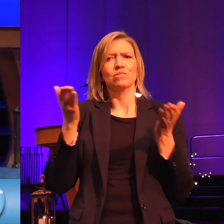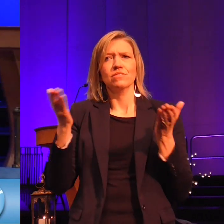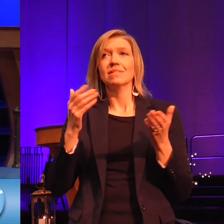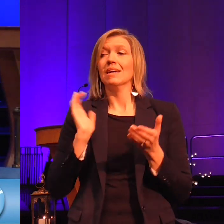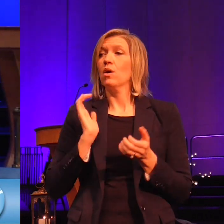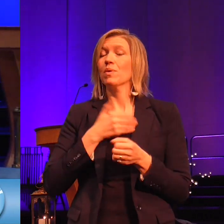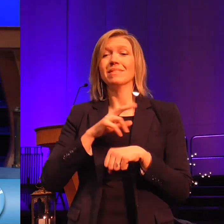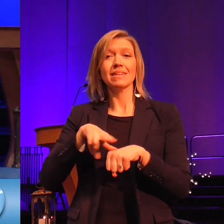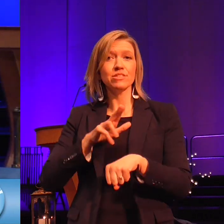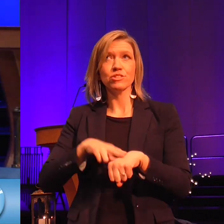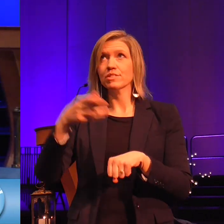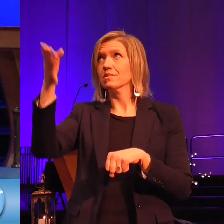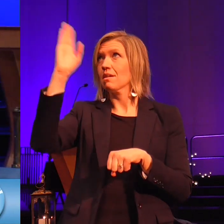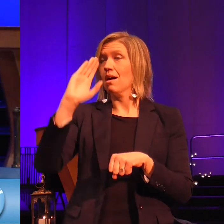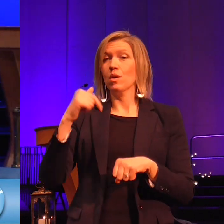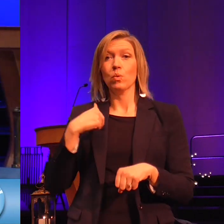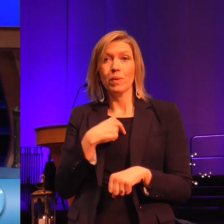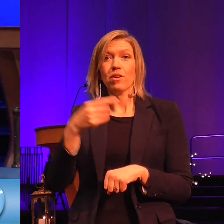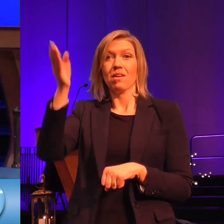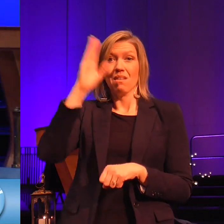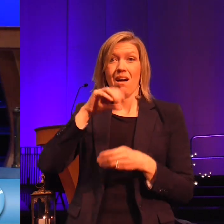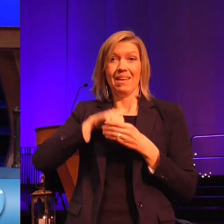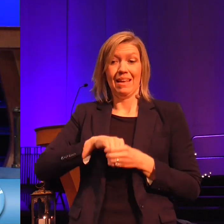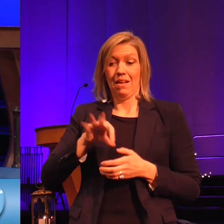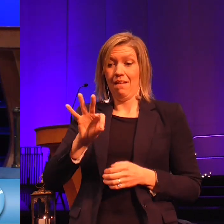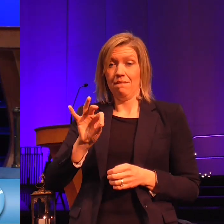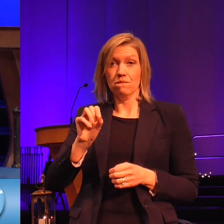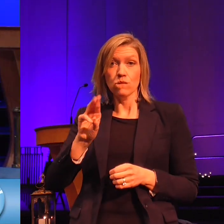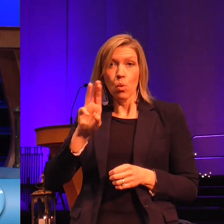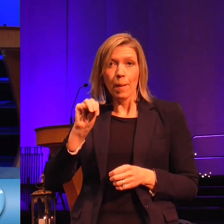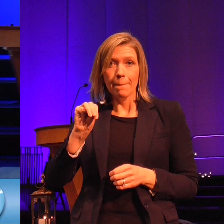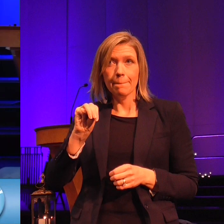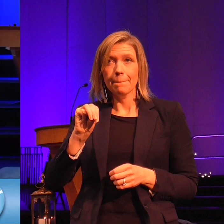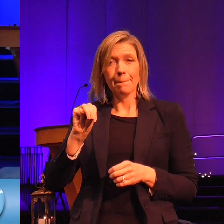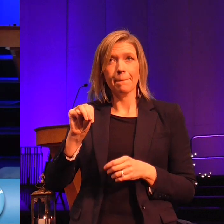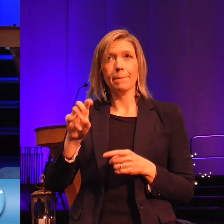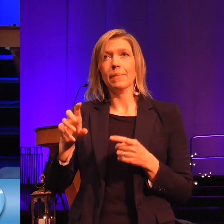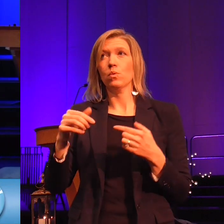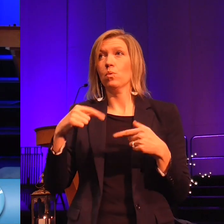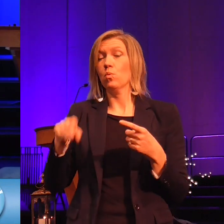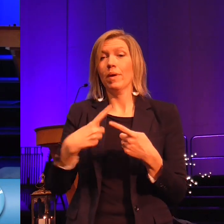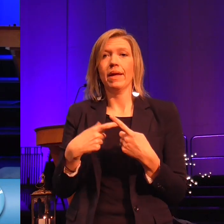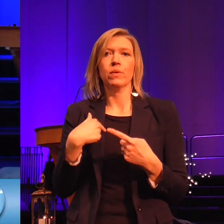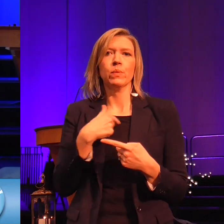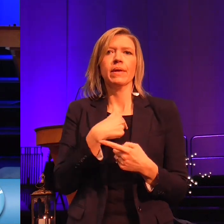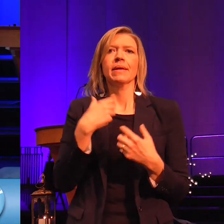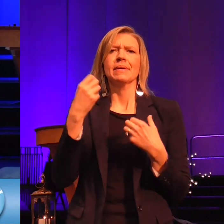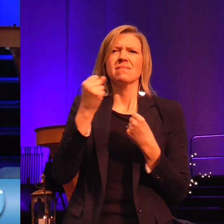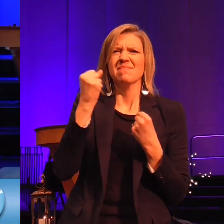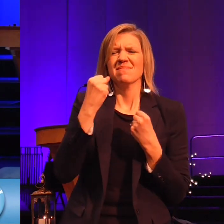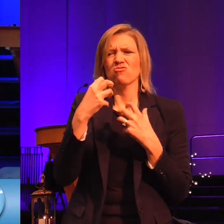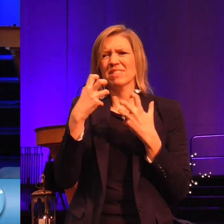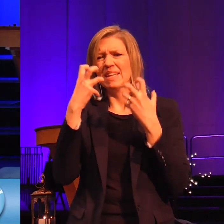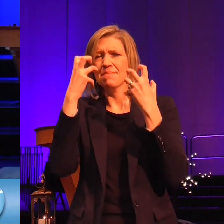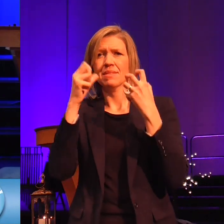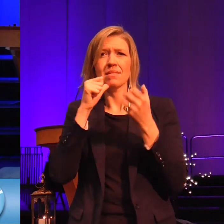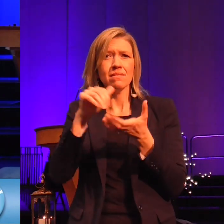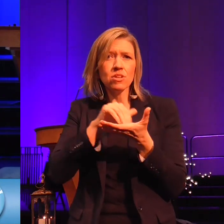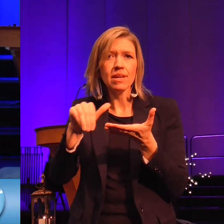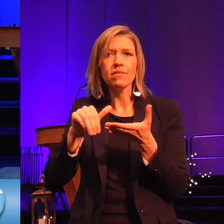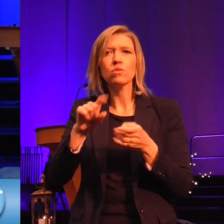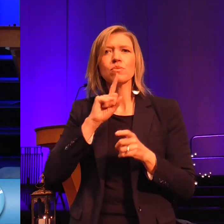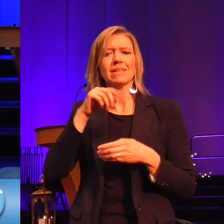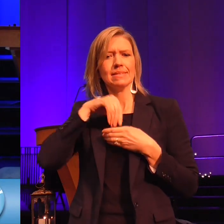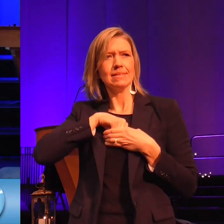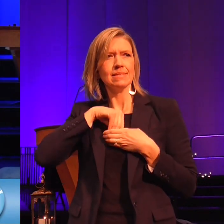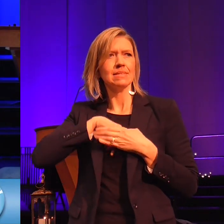God in form, and we are here to duplicate the nature of God. And when we aren't forgiving, when we hang on to resentment, a deeper part of us knows